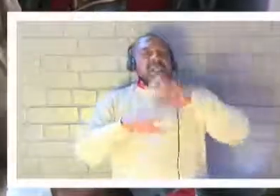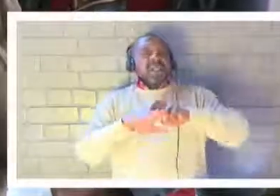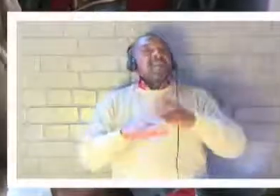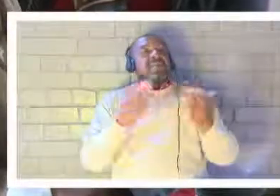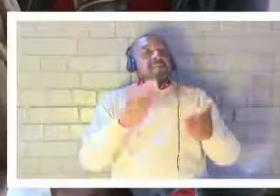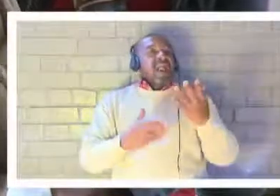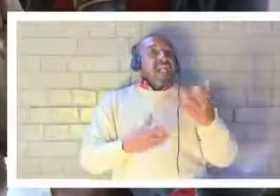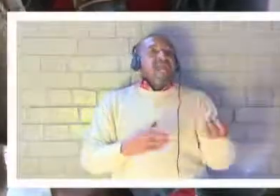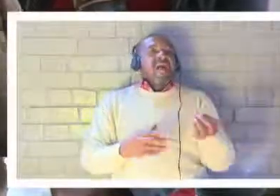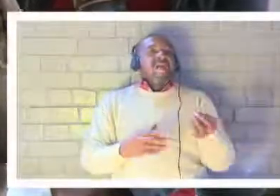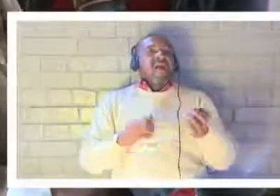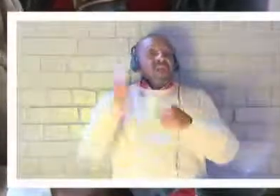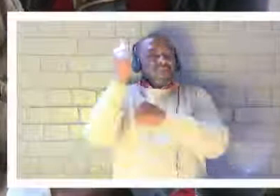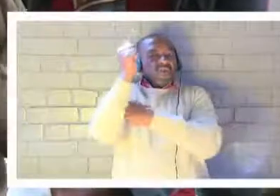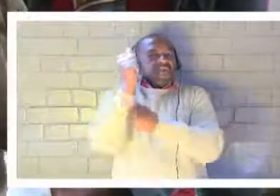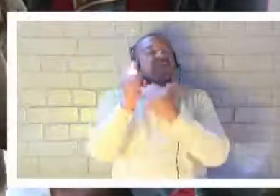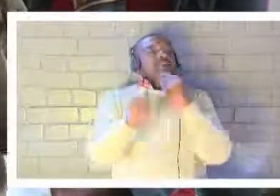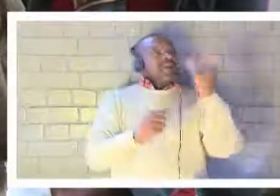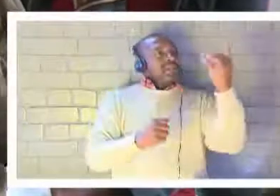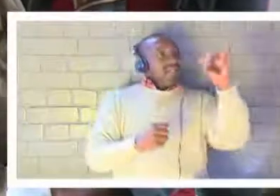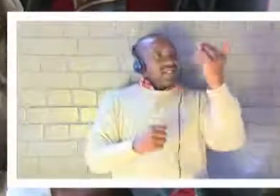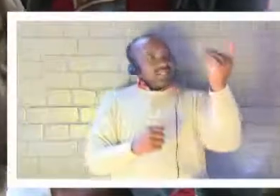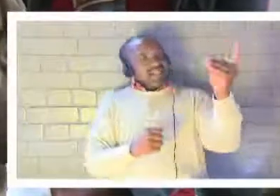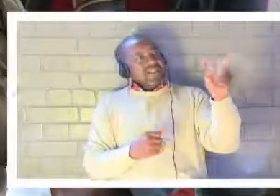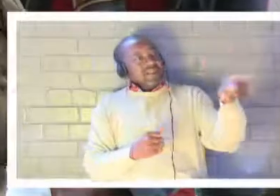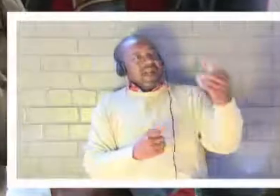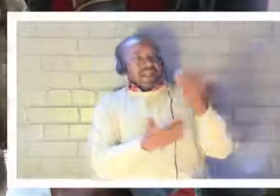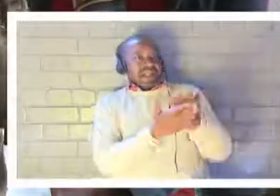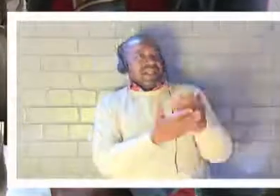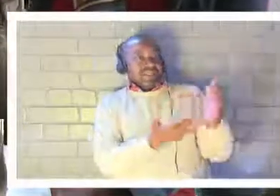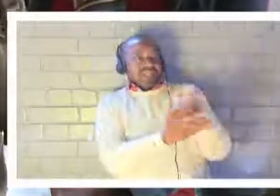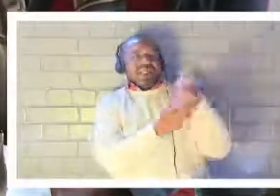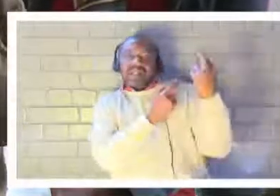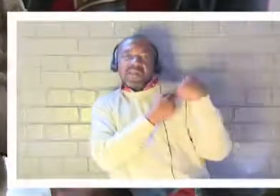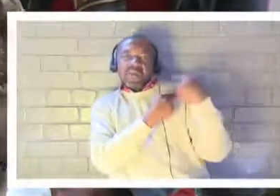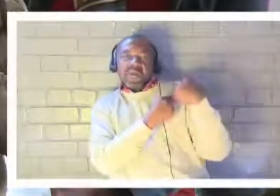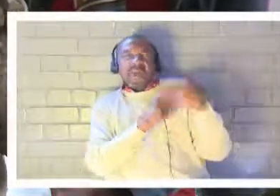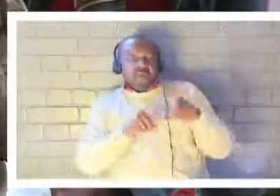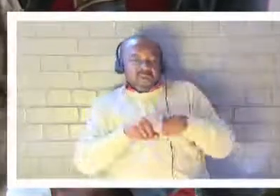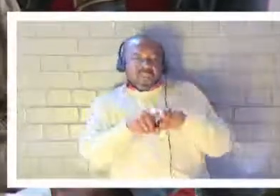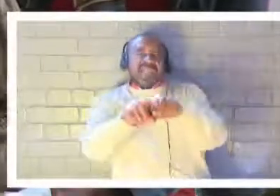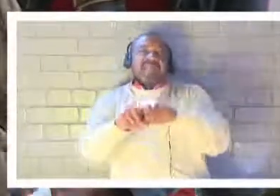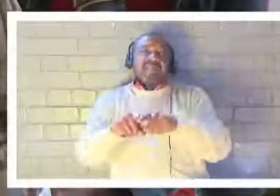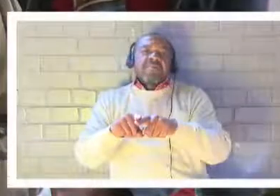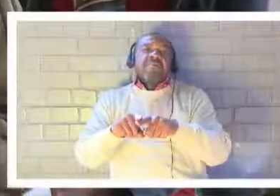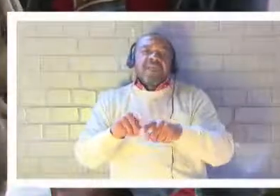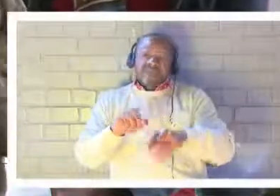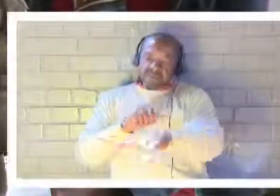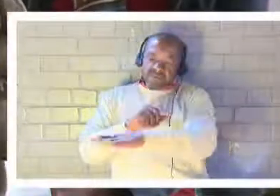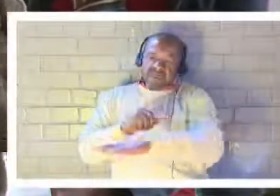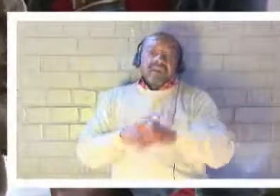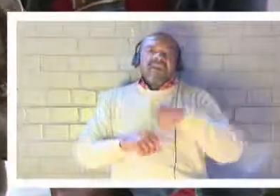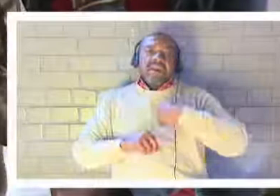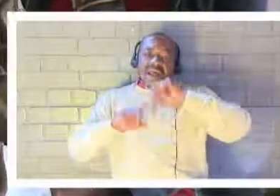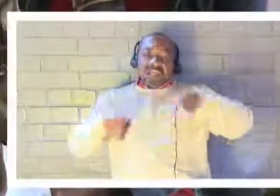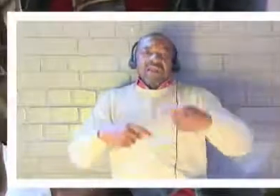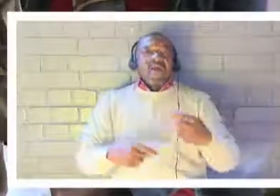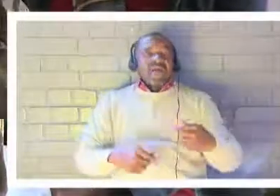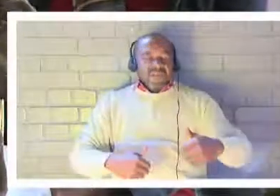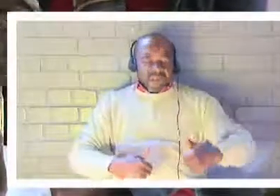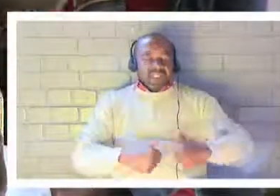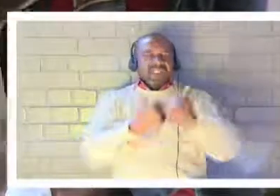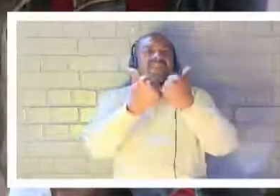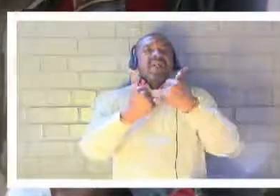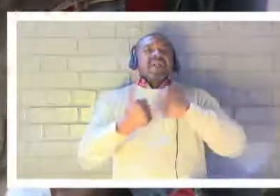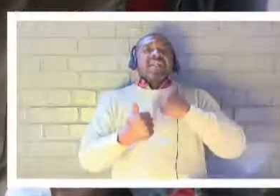satellite offices for DIDs so that they can be accountable within the very same space that they're working in. Because we can't have a challenge whereby